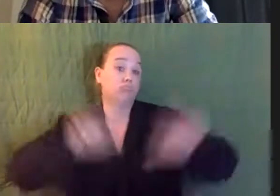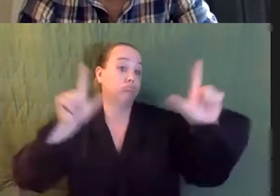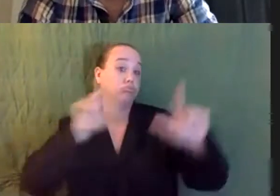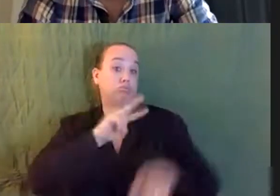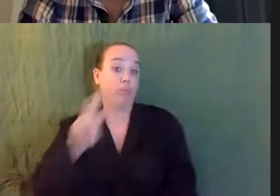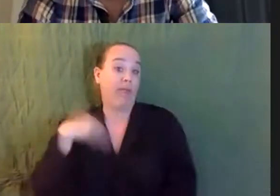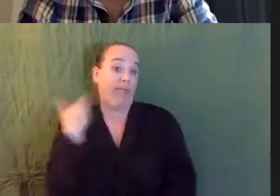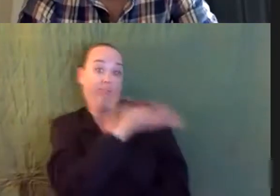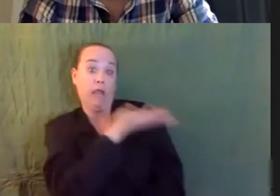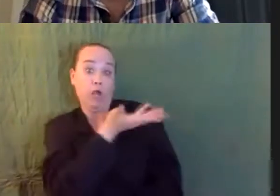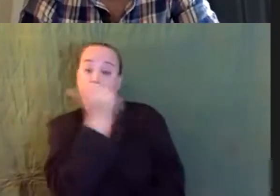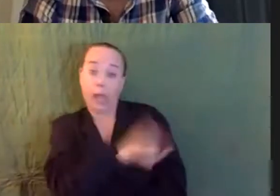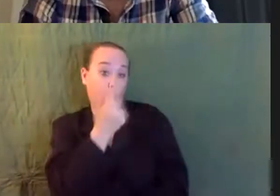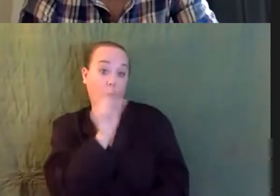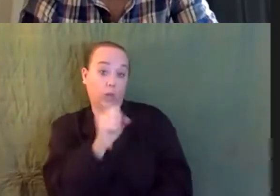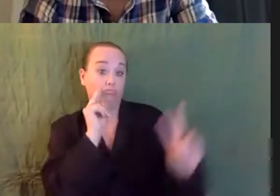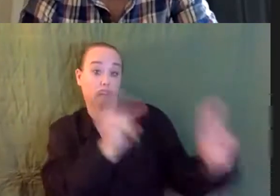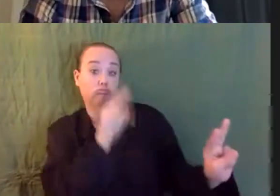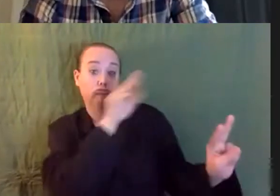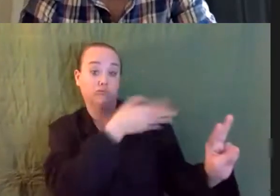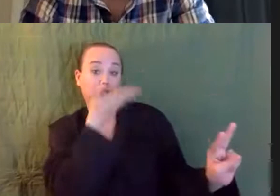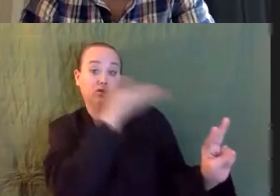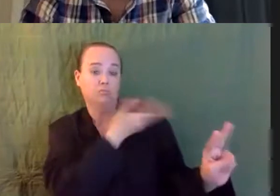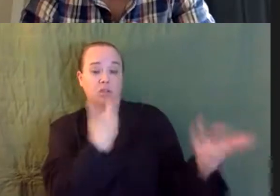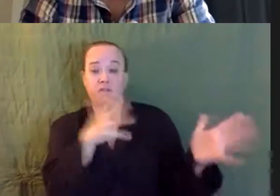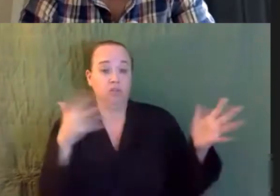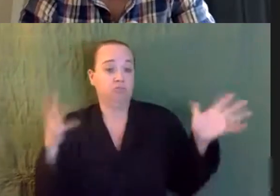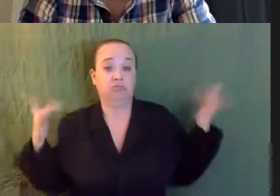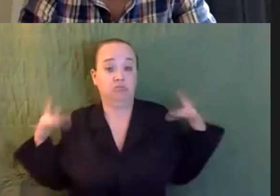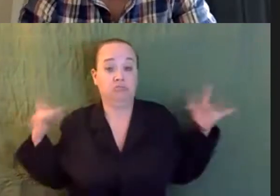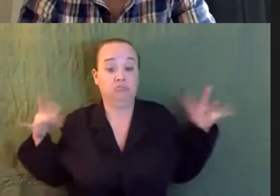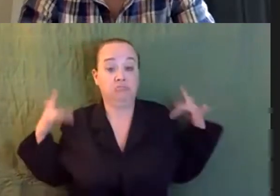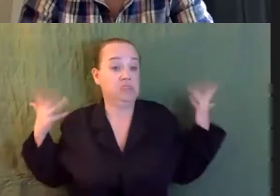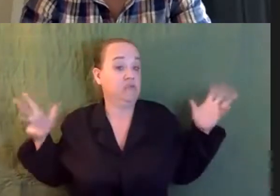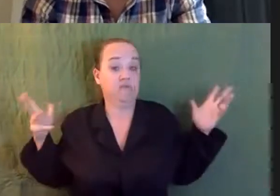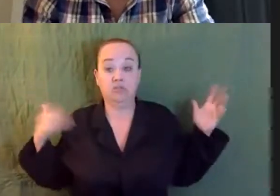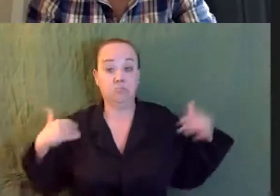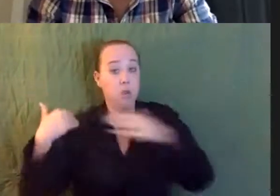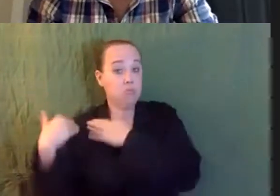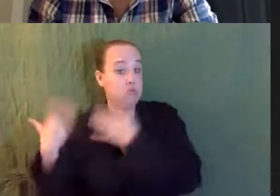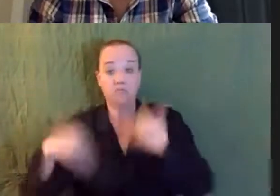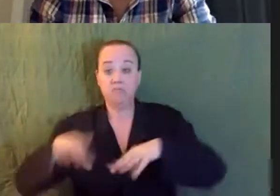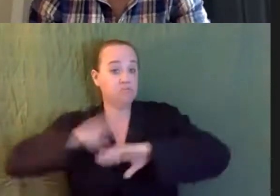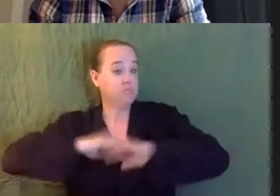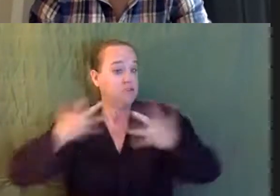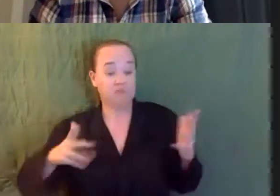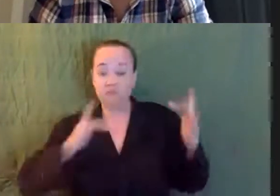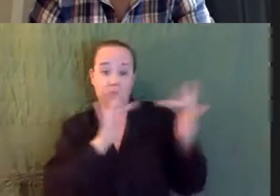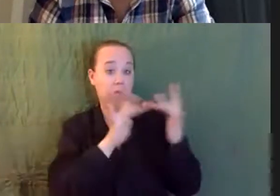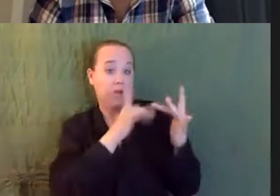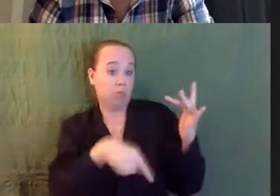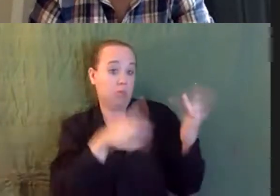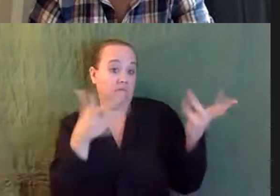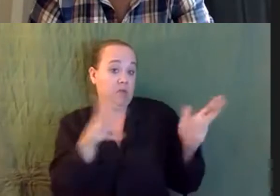internet, it's there for anybody who wants to go get it. Therefore, I've done what I need to do in terms of public outreach and